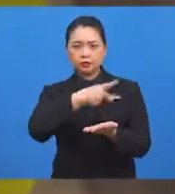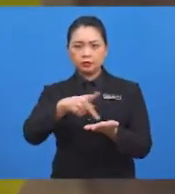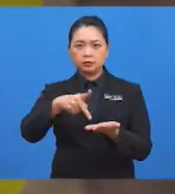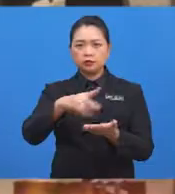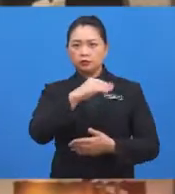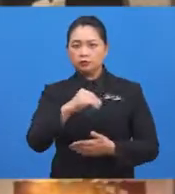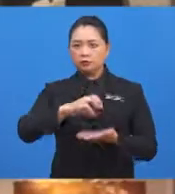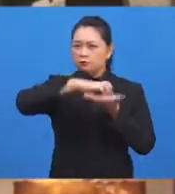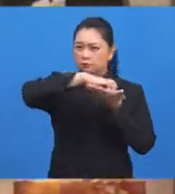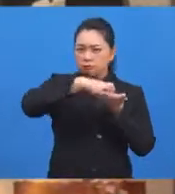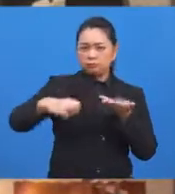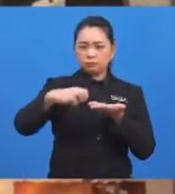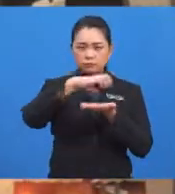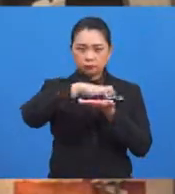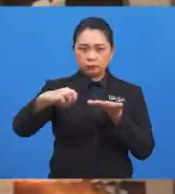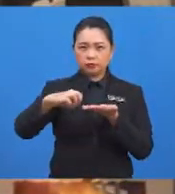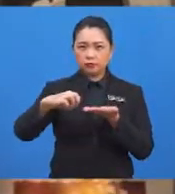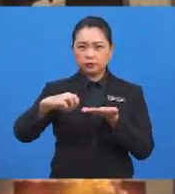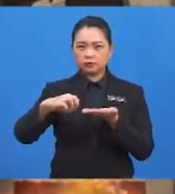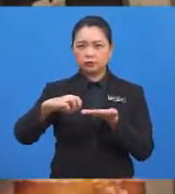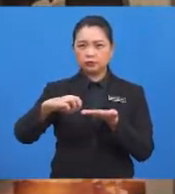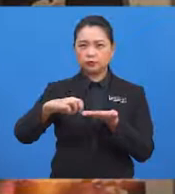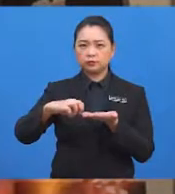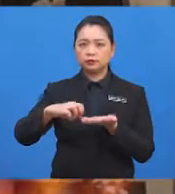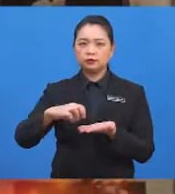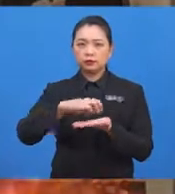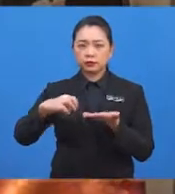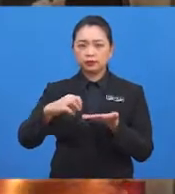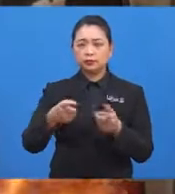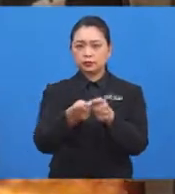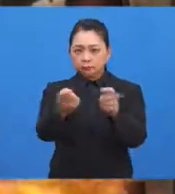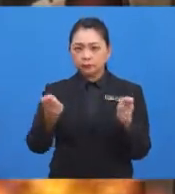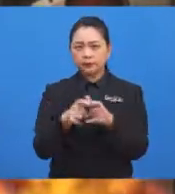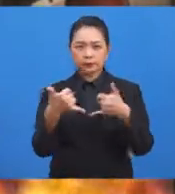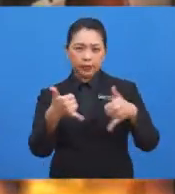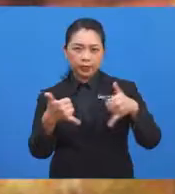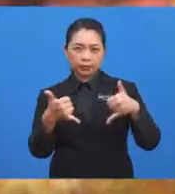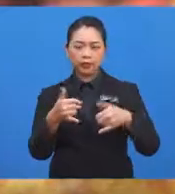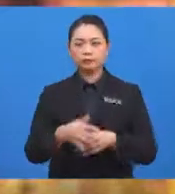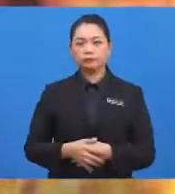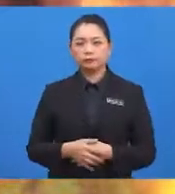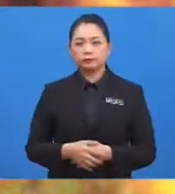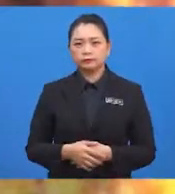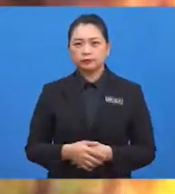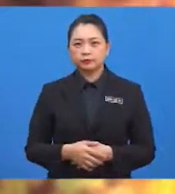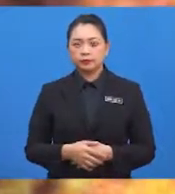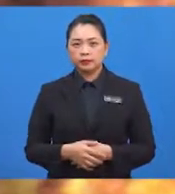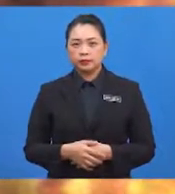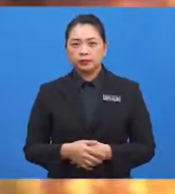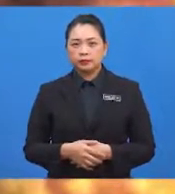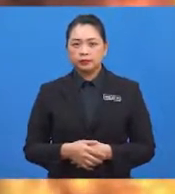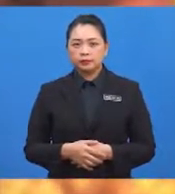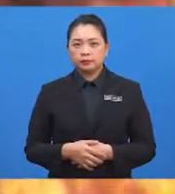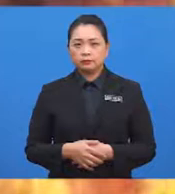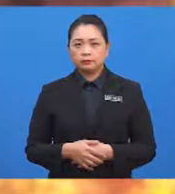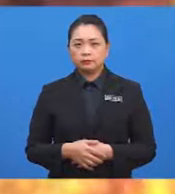then smash! The monster smashed the playground. Oh, the